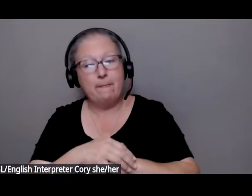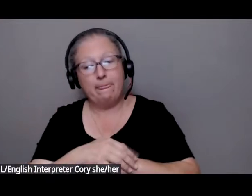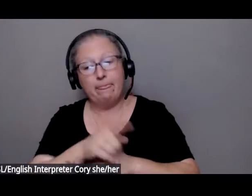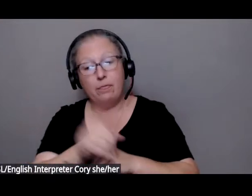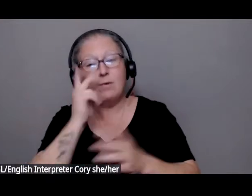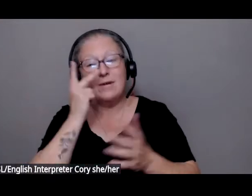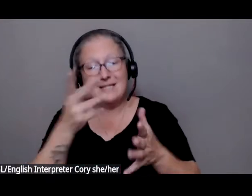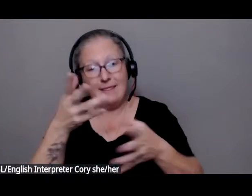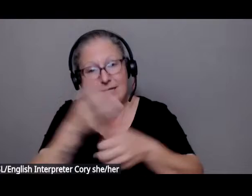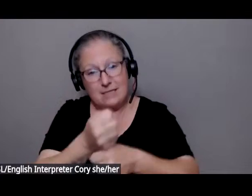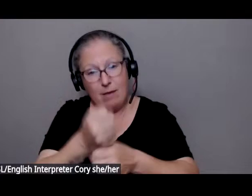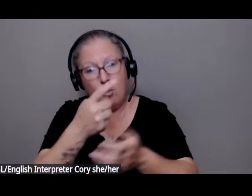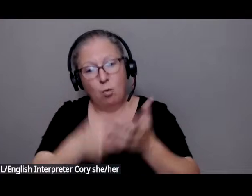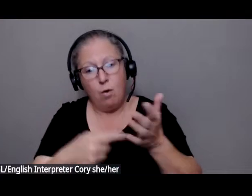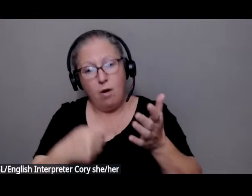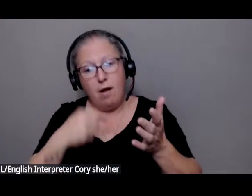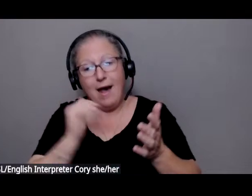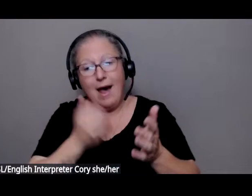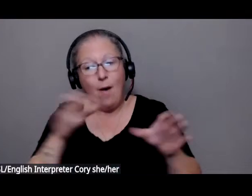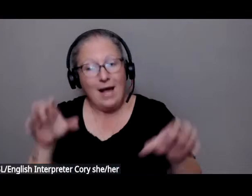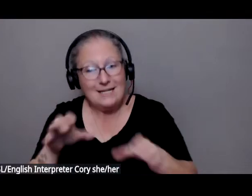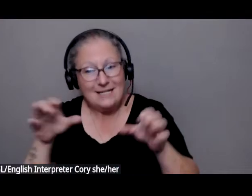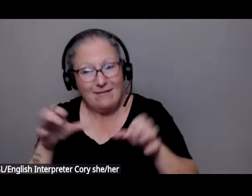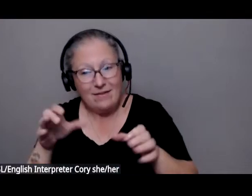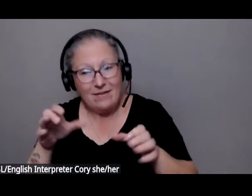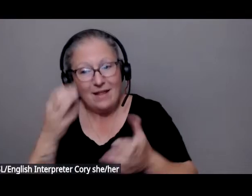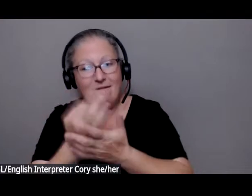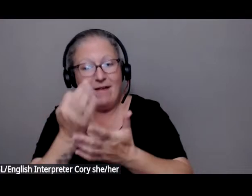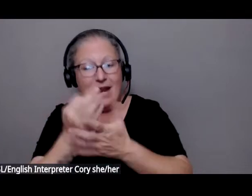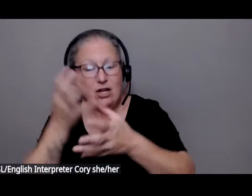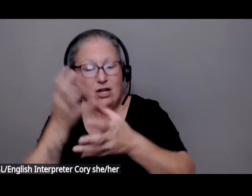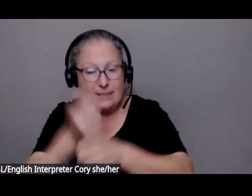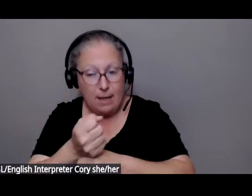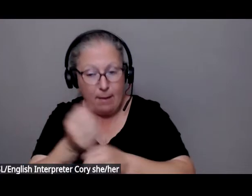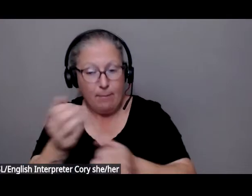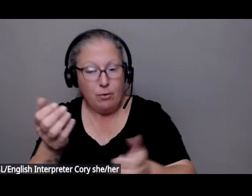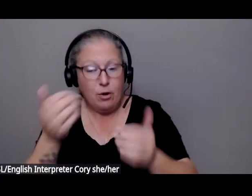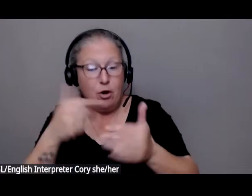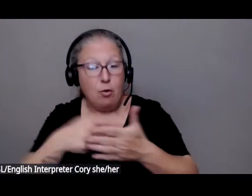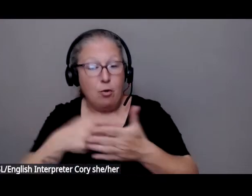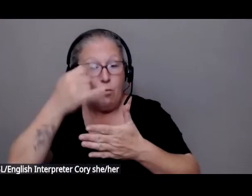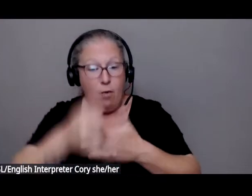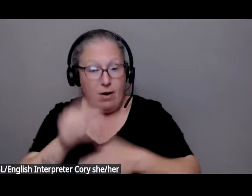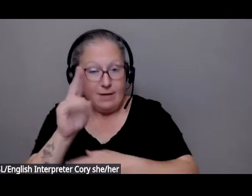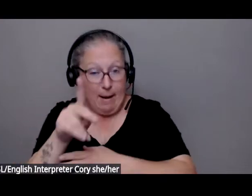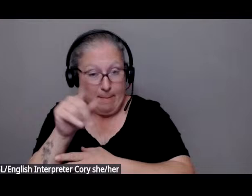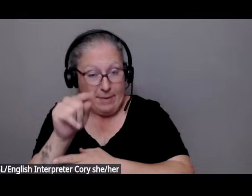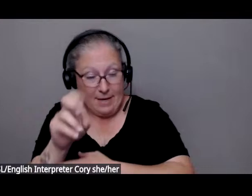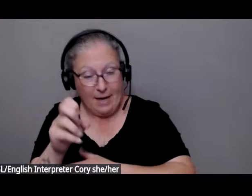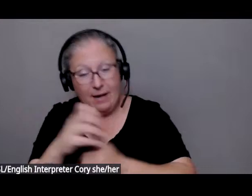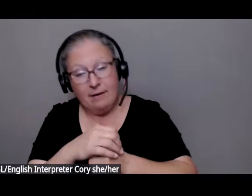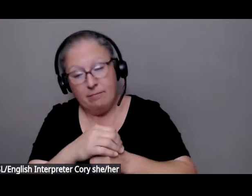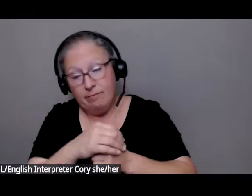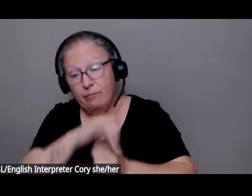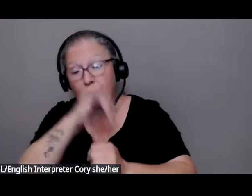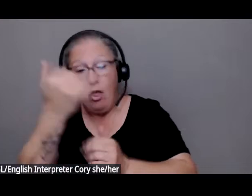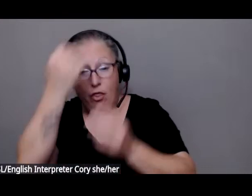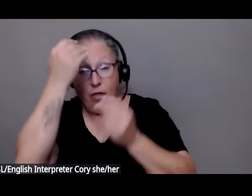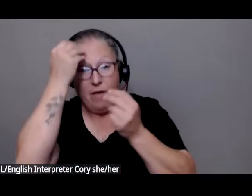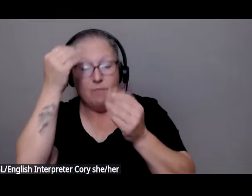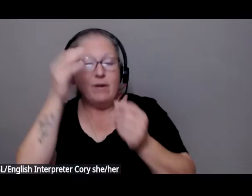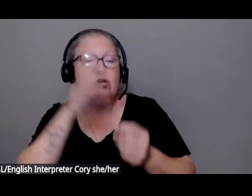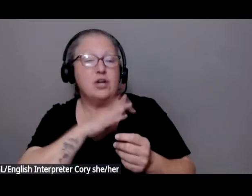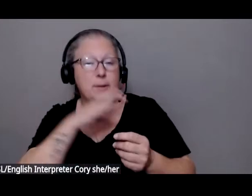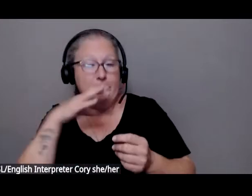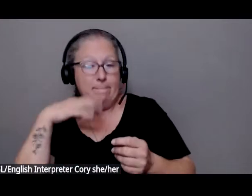the summary of our activities, the financial summaries, and project updates. Other information the